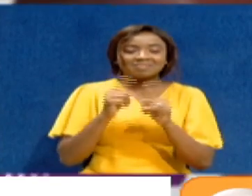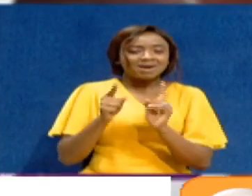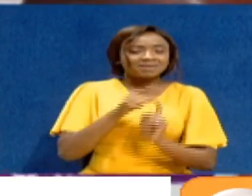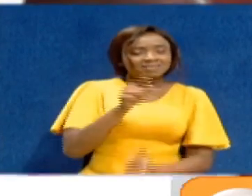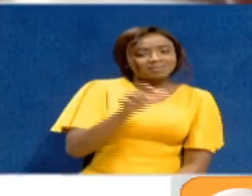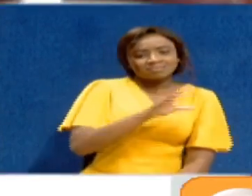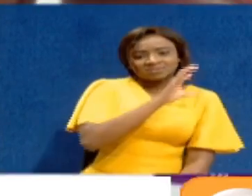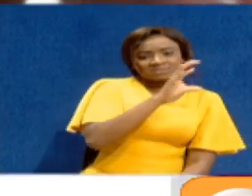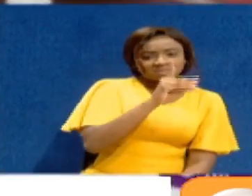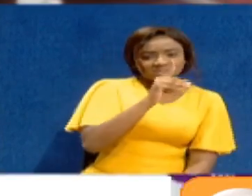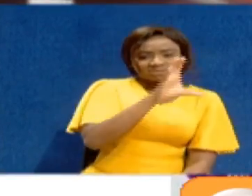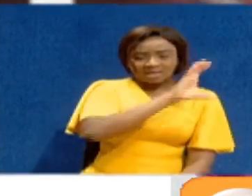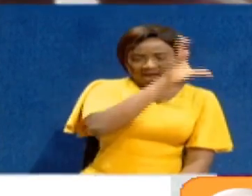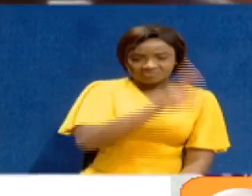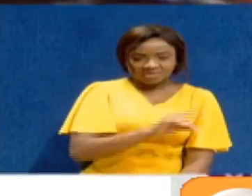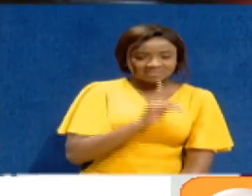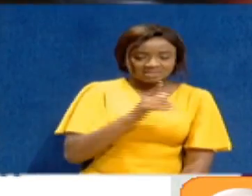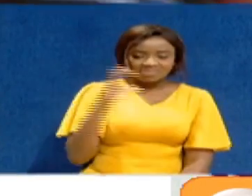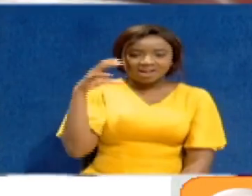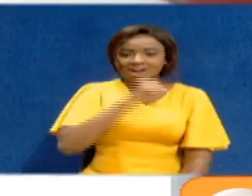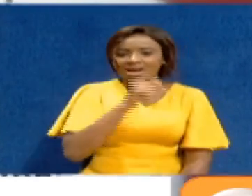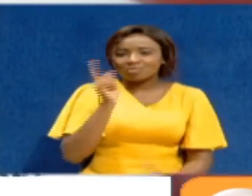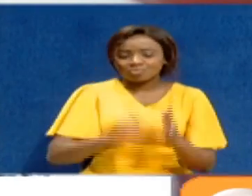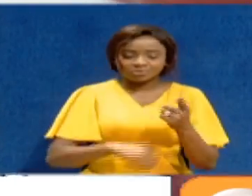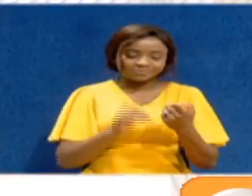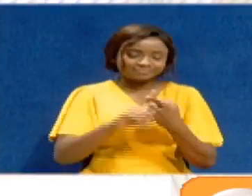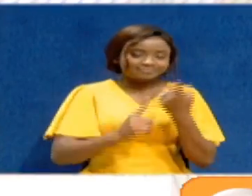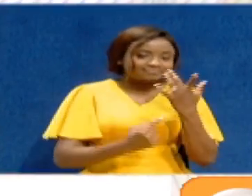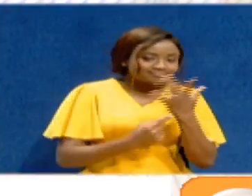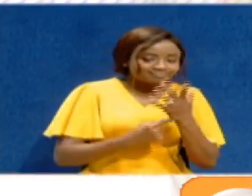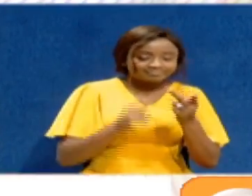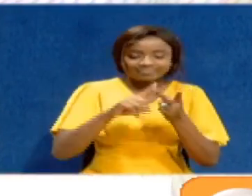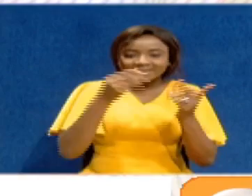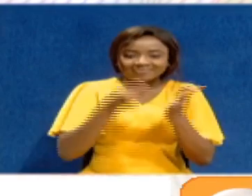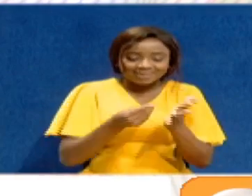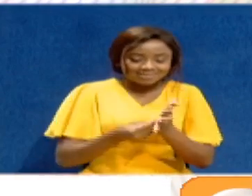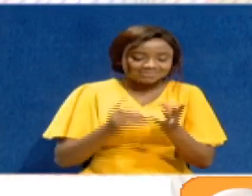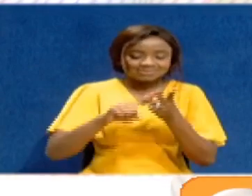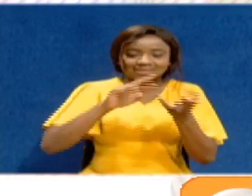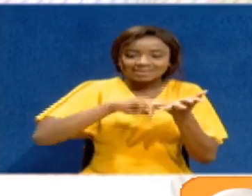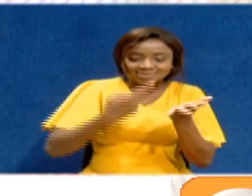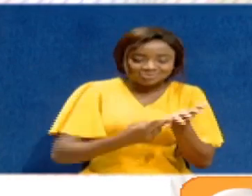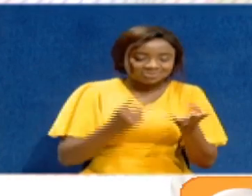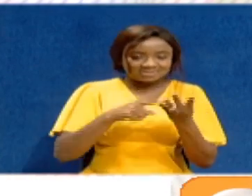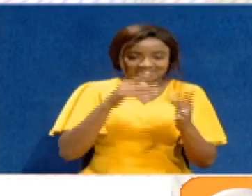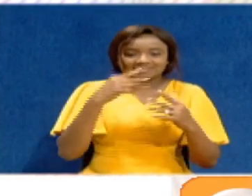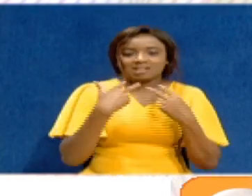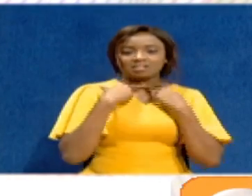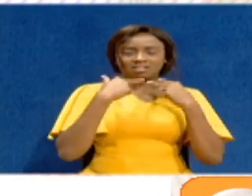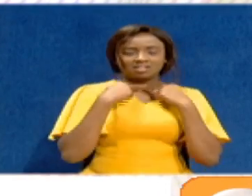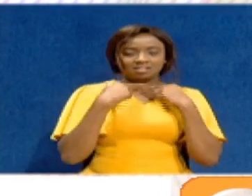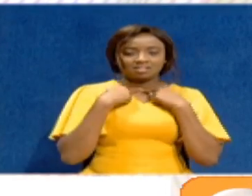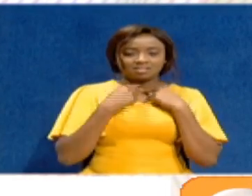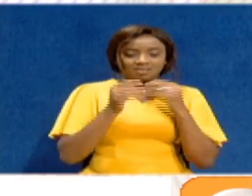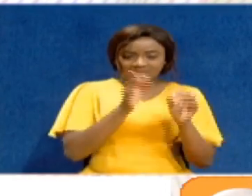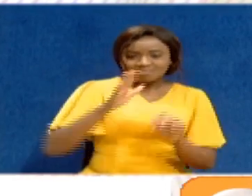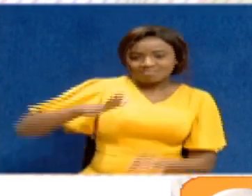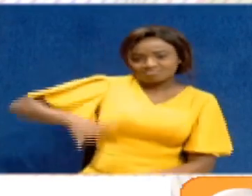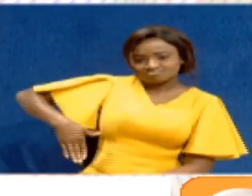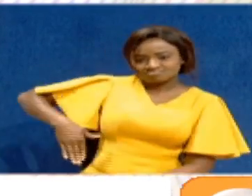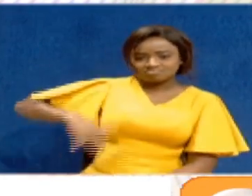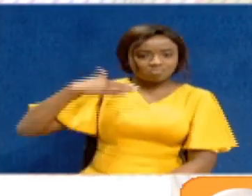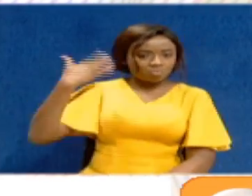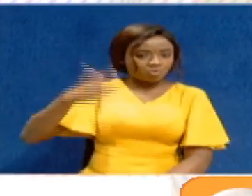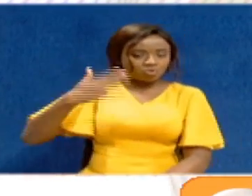standards quality for such products, technological challenges, among other parameters, as factors that have condemned the continent to lag behind